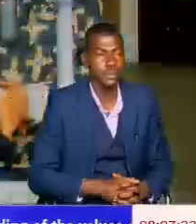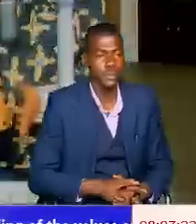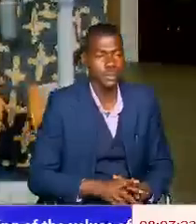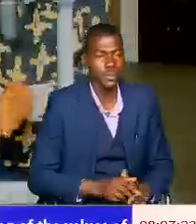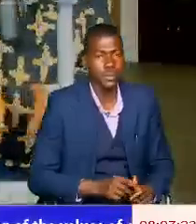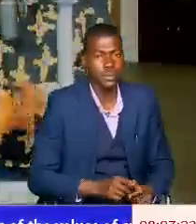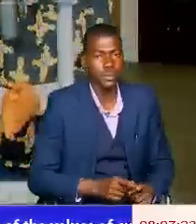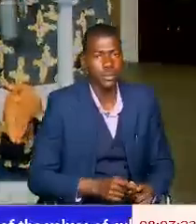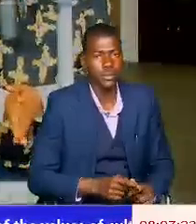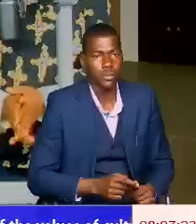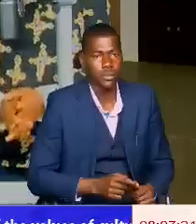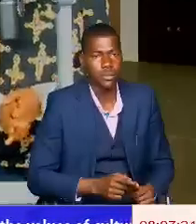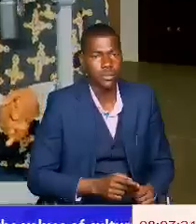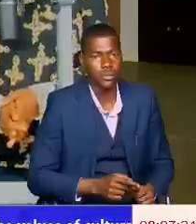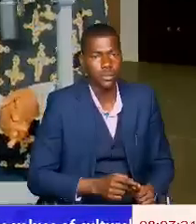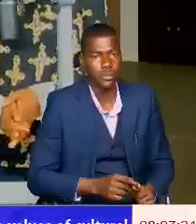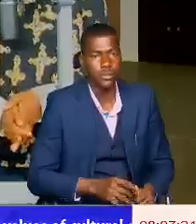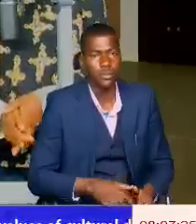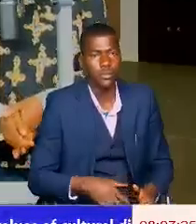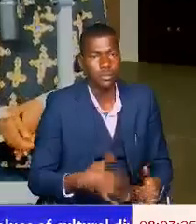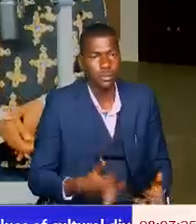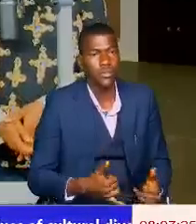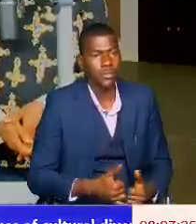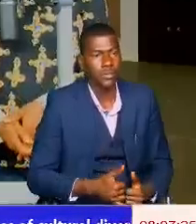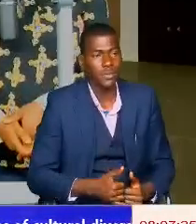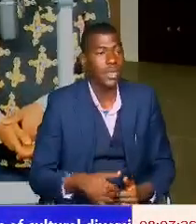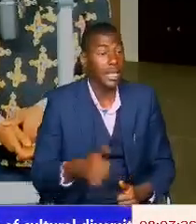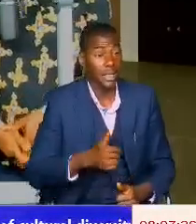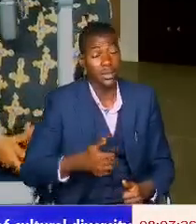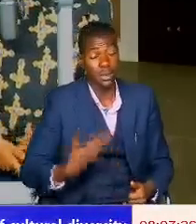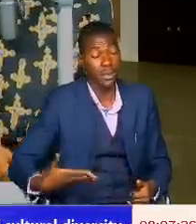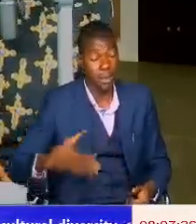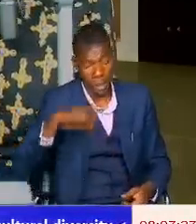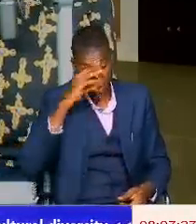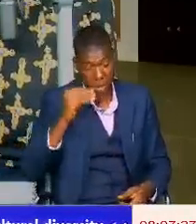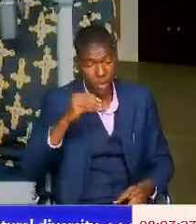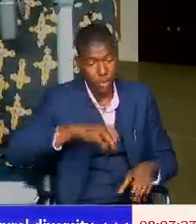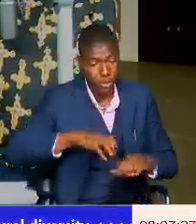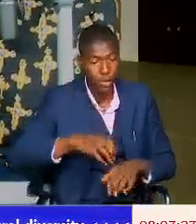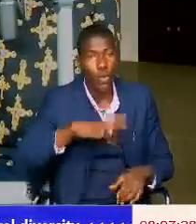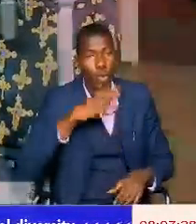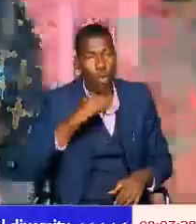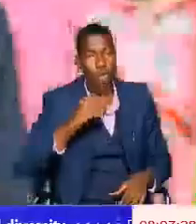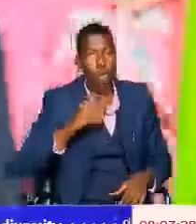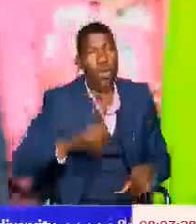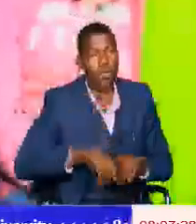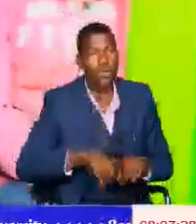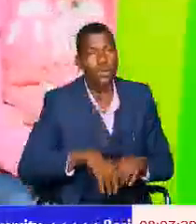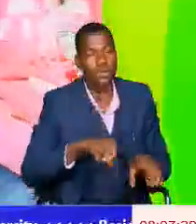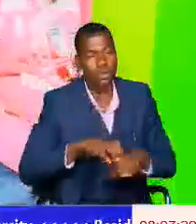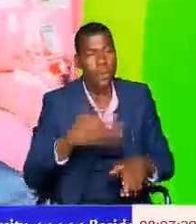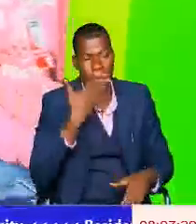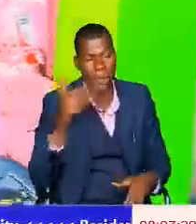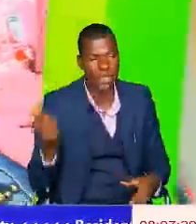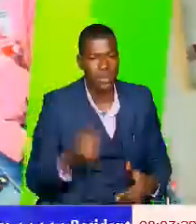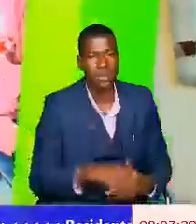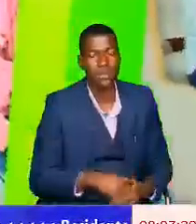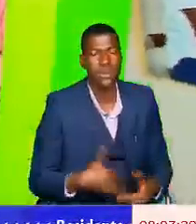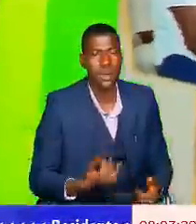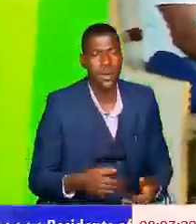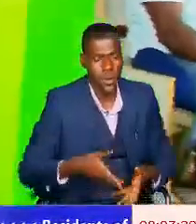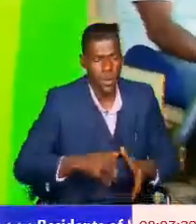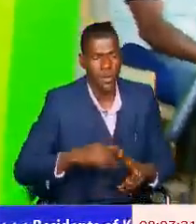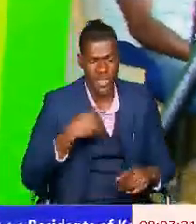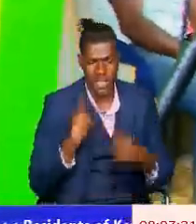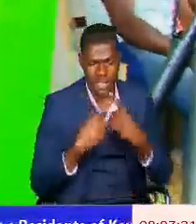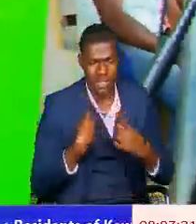Truly what a woman can do even better. Yes. In fact, the way she they talk, the way she they go, give